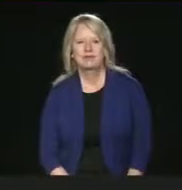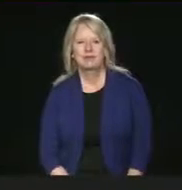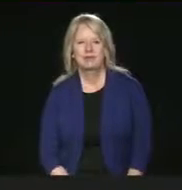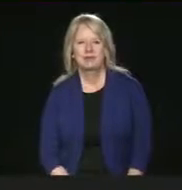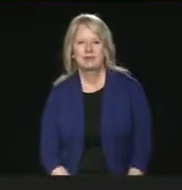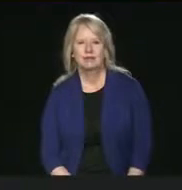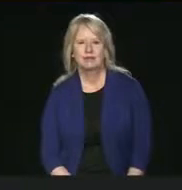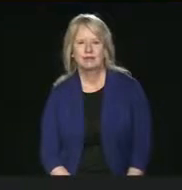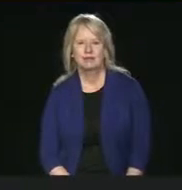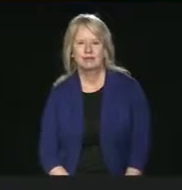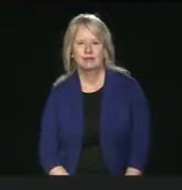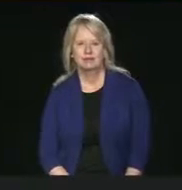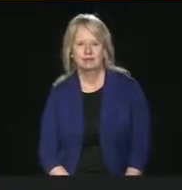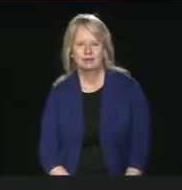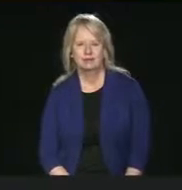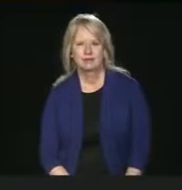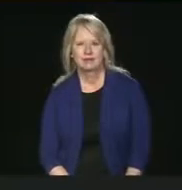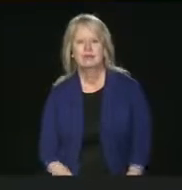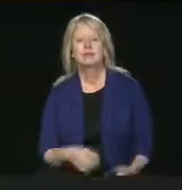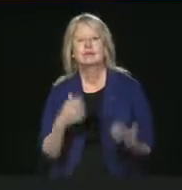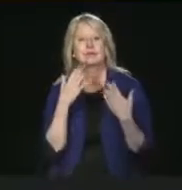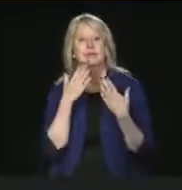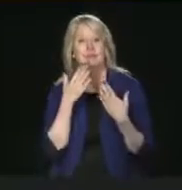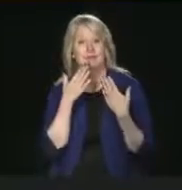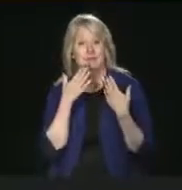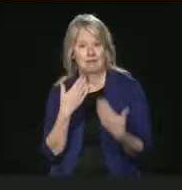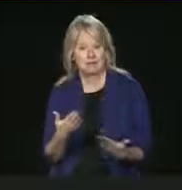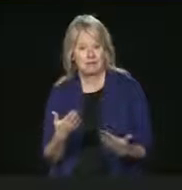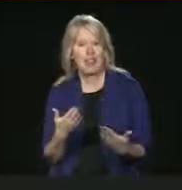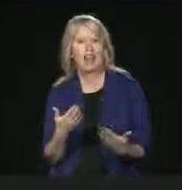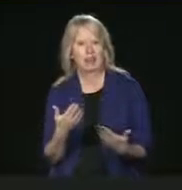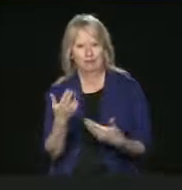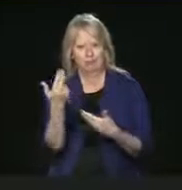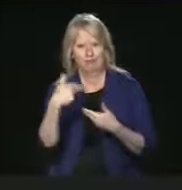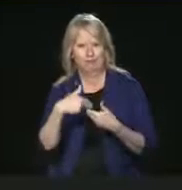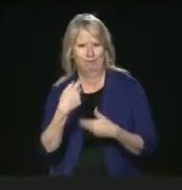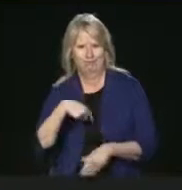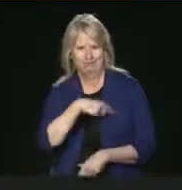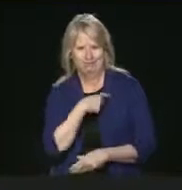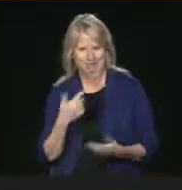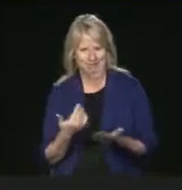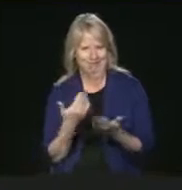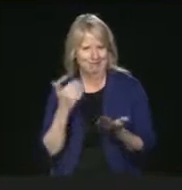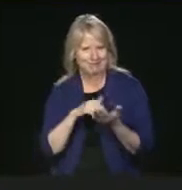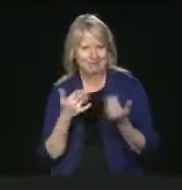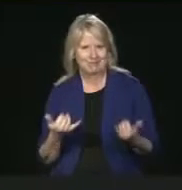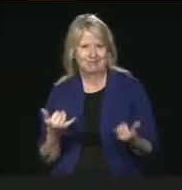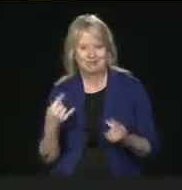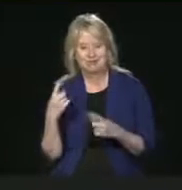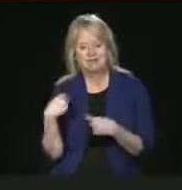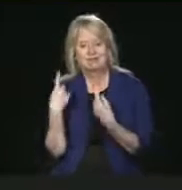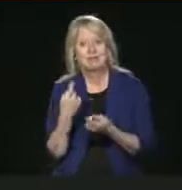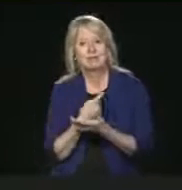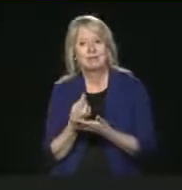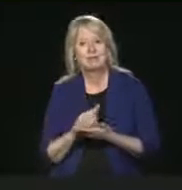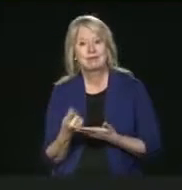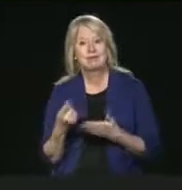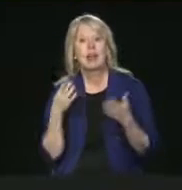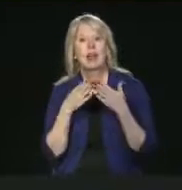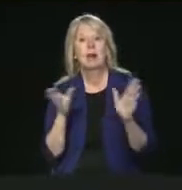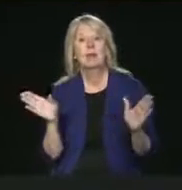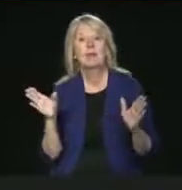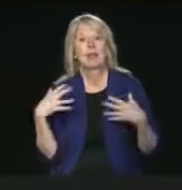des nôtres encore une fois. Thank you for being with us again today. It has now been several weeks that public health officials have been